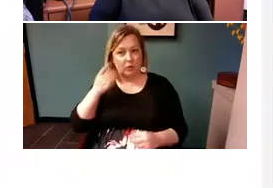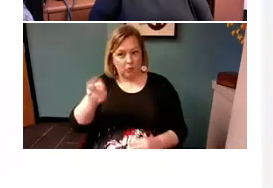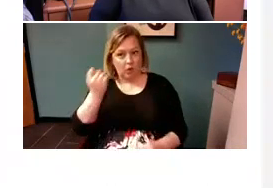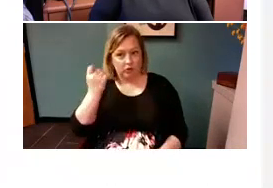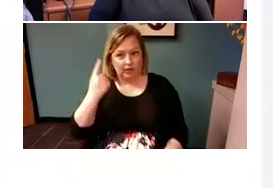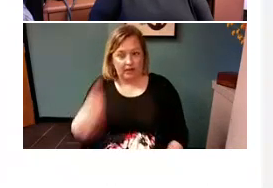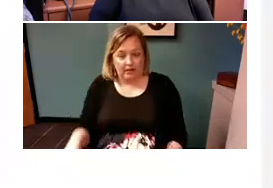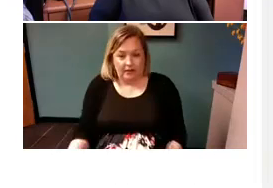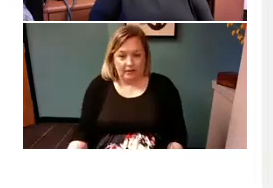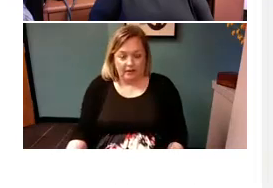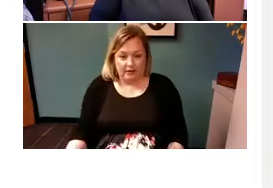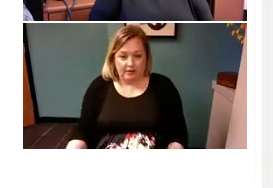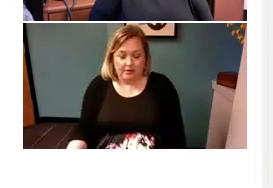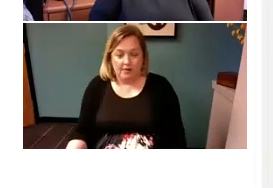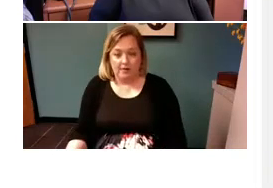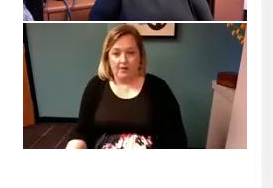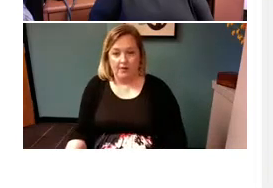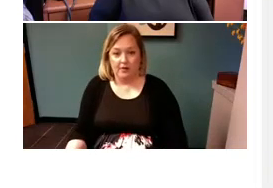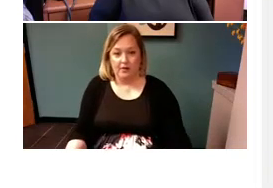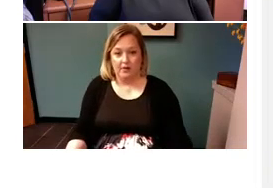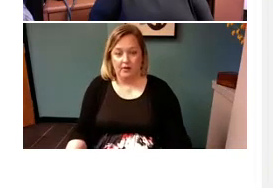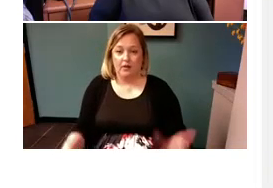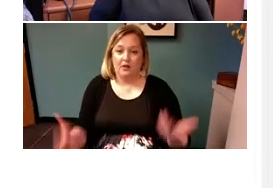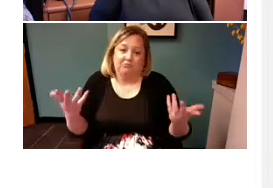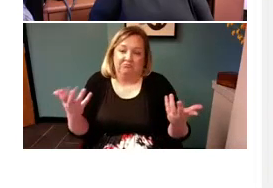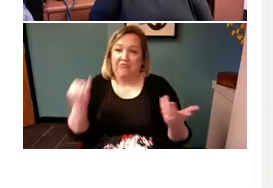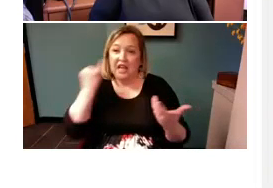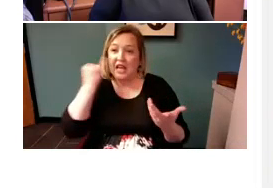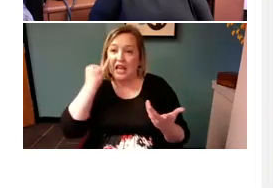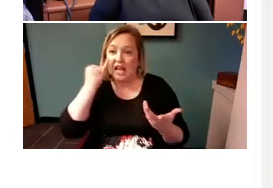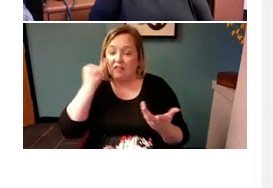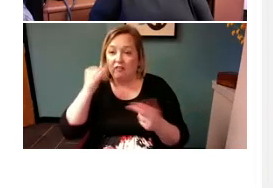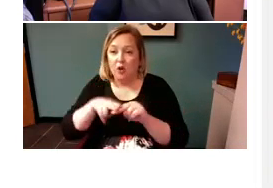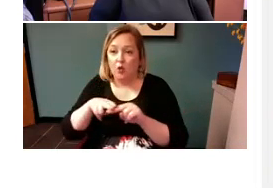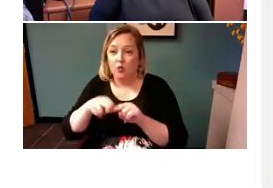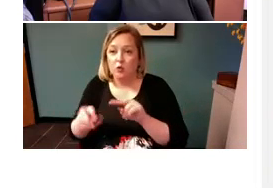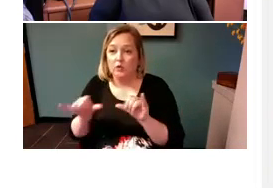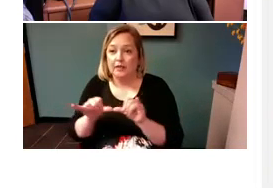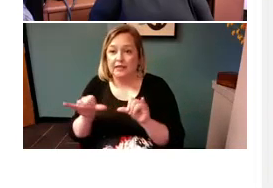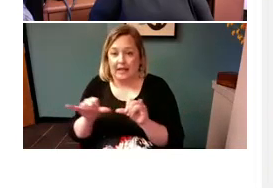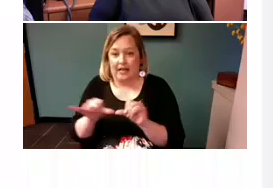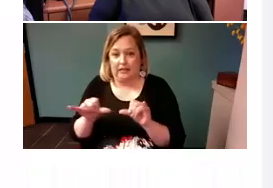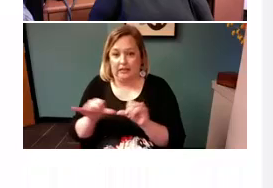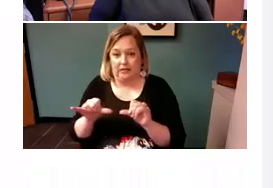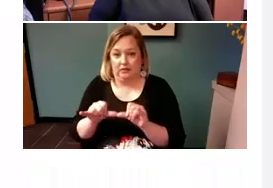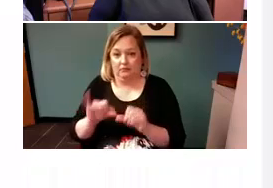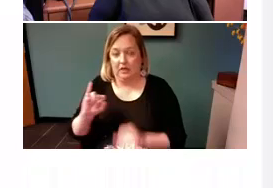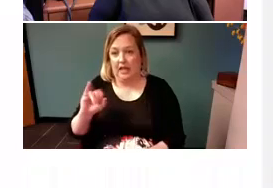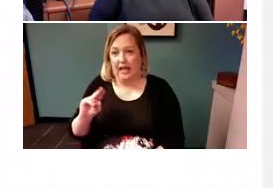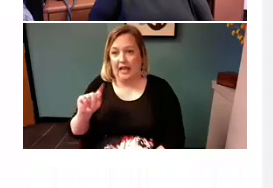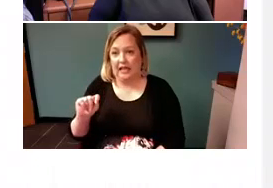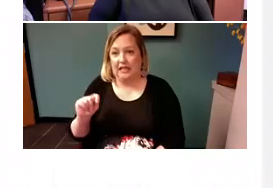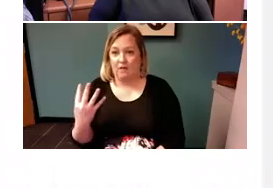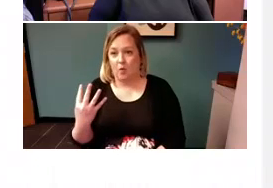What is, okay, so let's reduce the size to make it into int4, right? So what is the size of